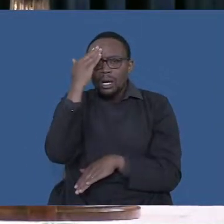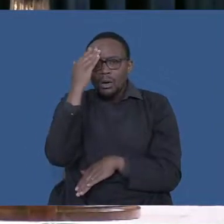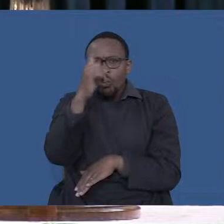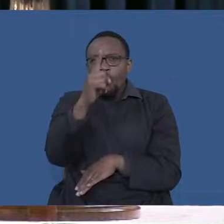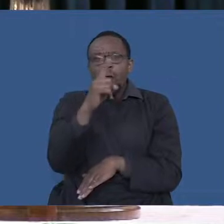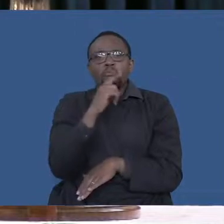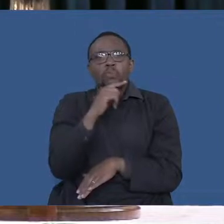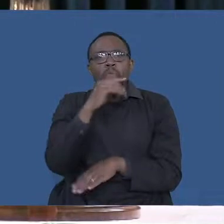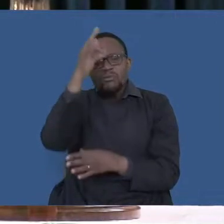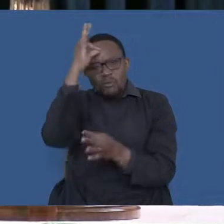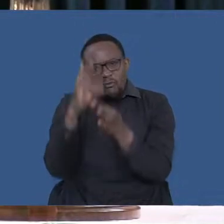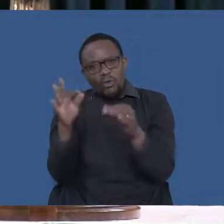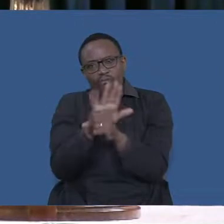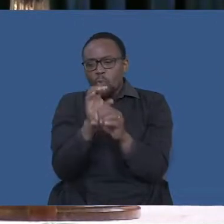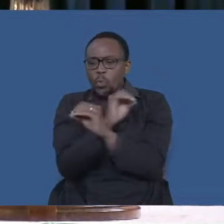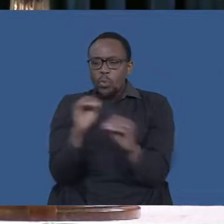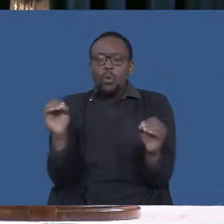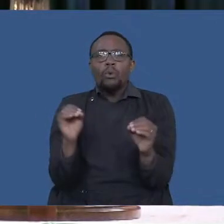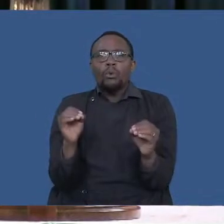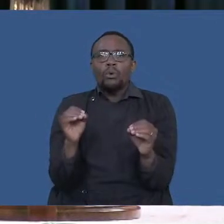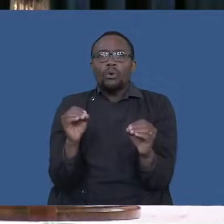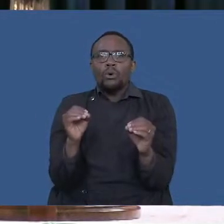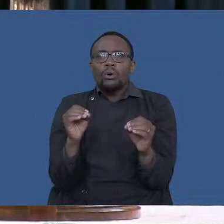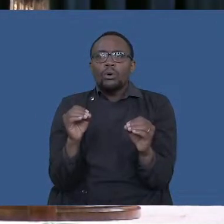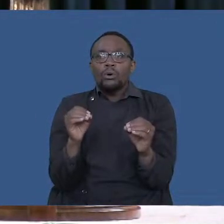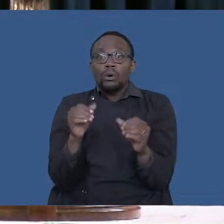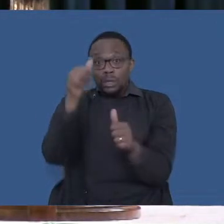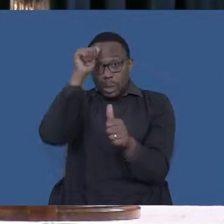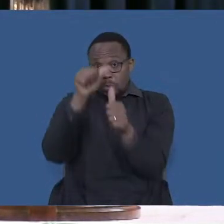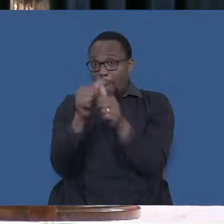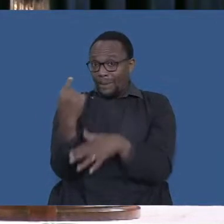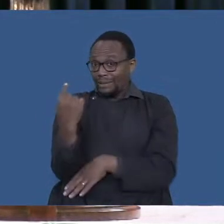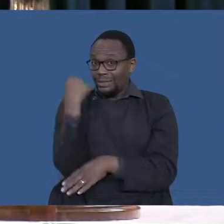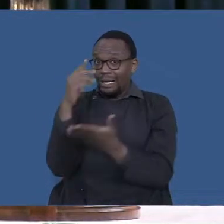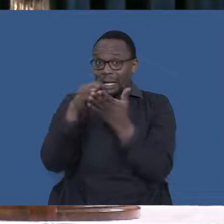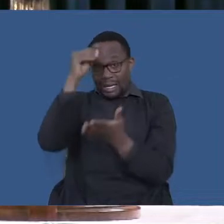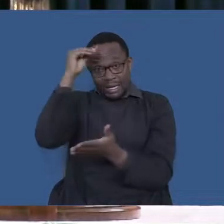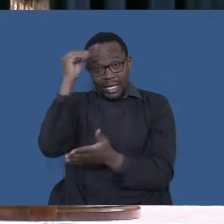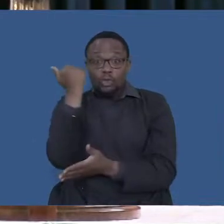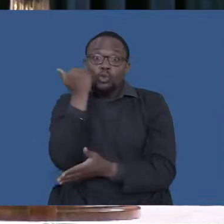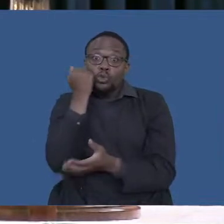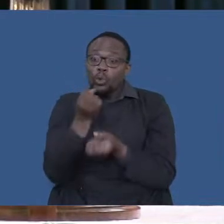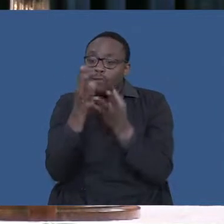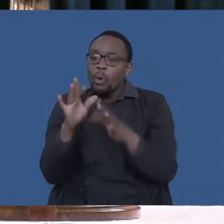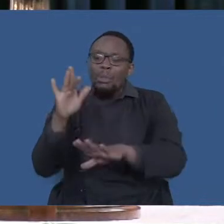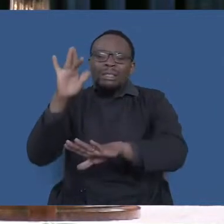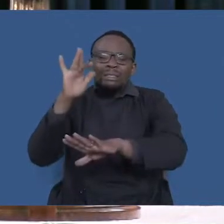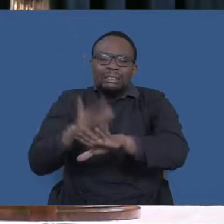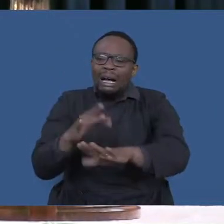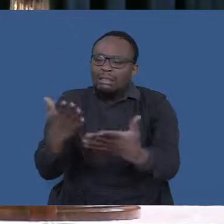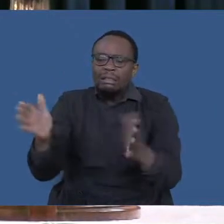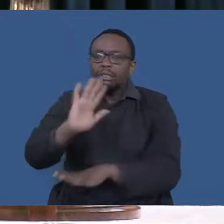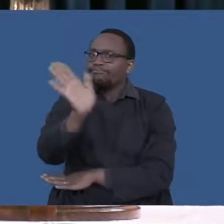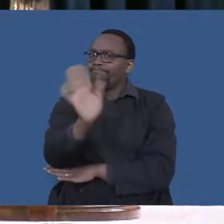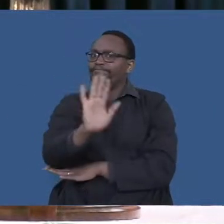the Israelites were unfaithful in regard to devoted things. You remember yesterday, Joshua commanded them not to touch any devoted things